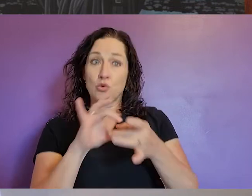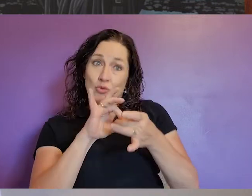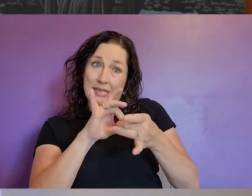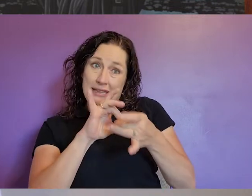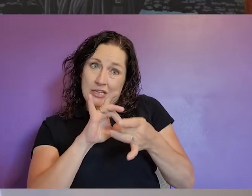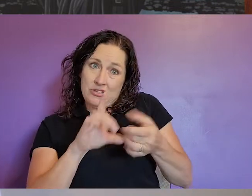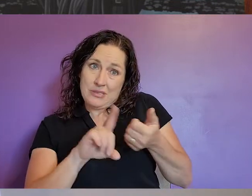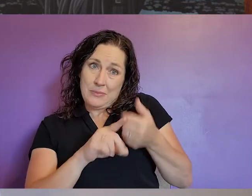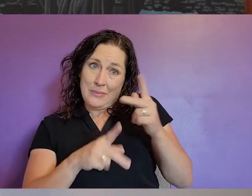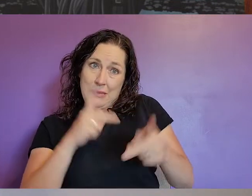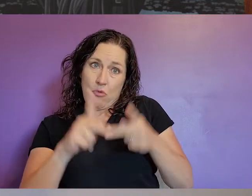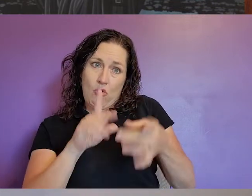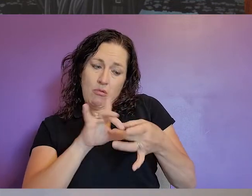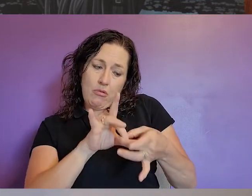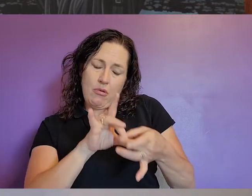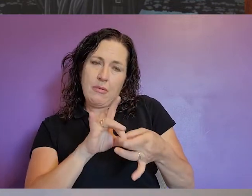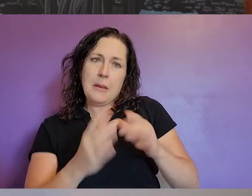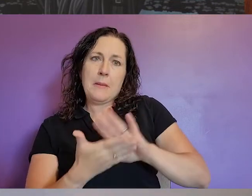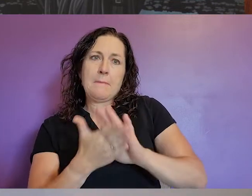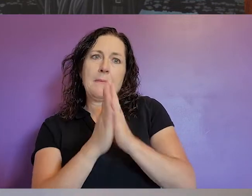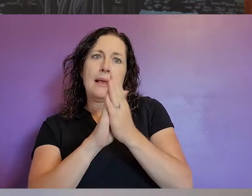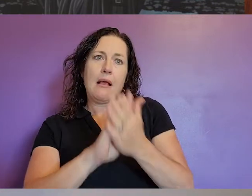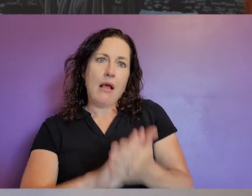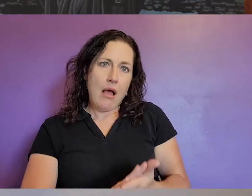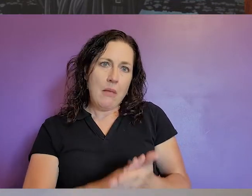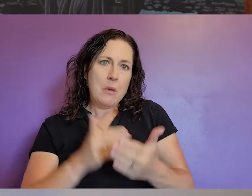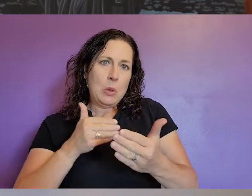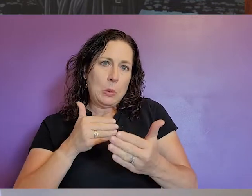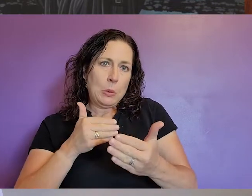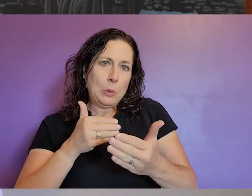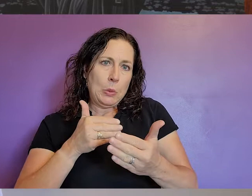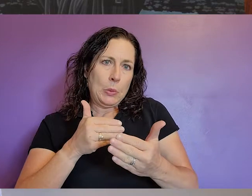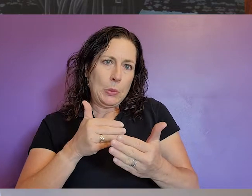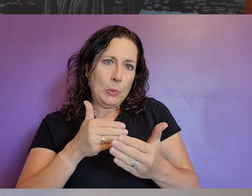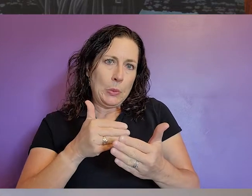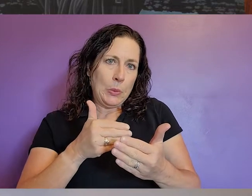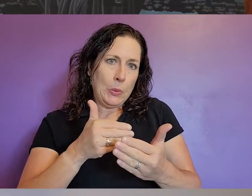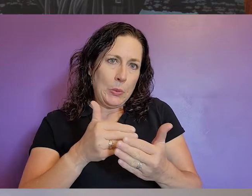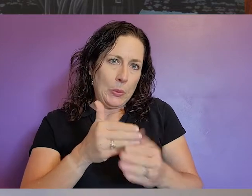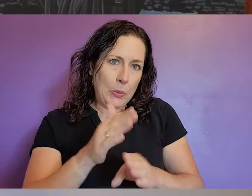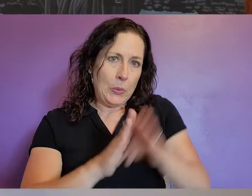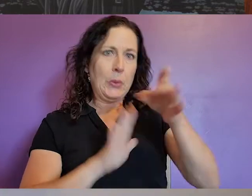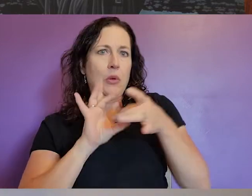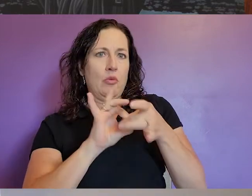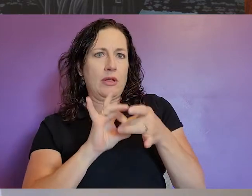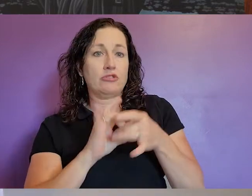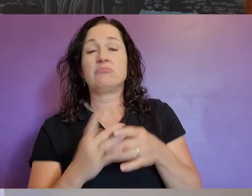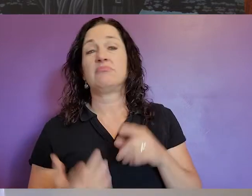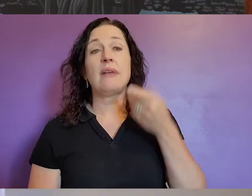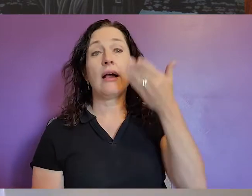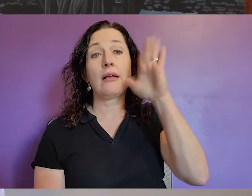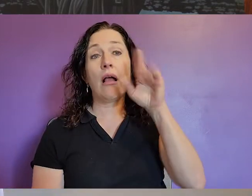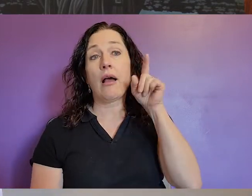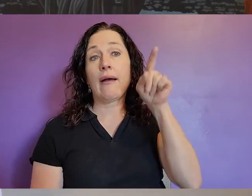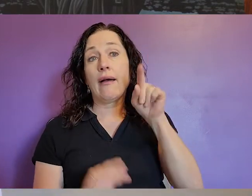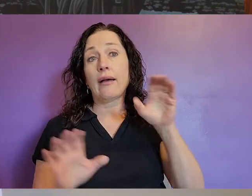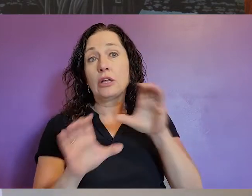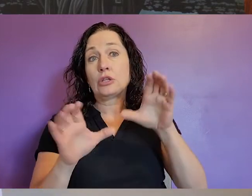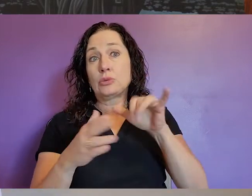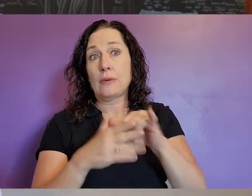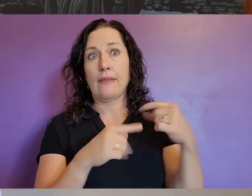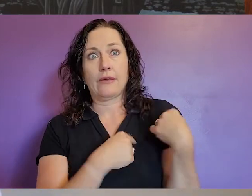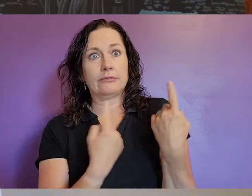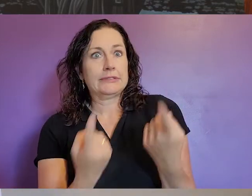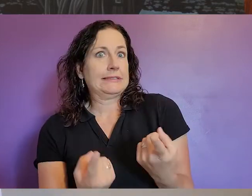Relationships get progressively relational. And God has had that, you know, starting with